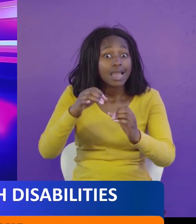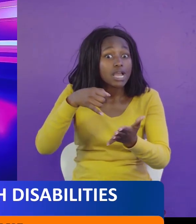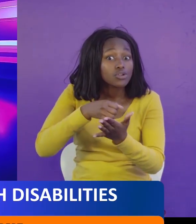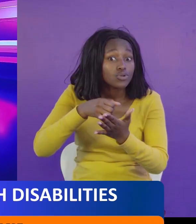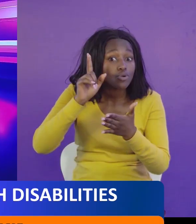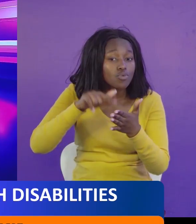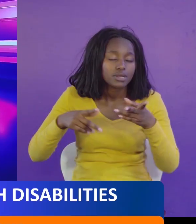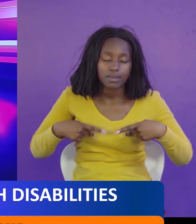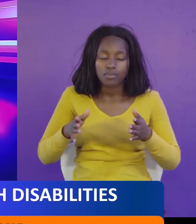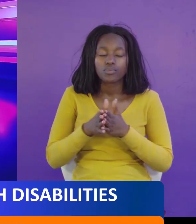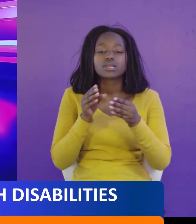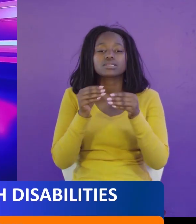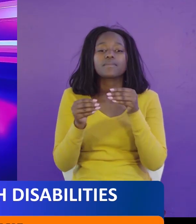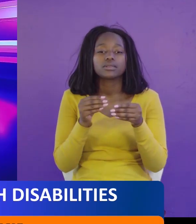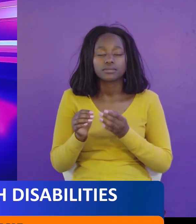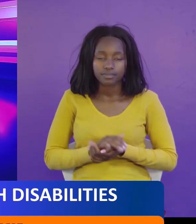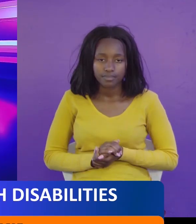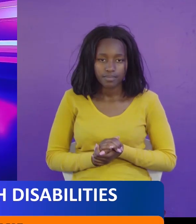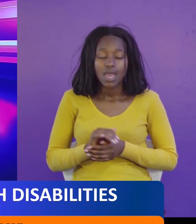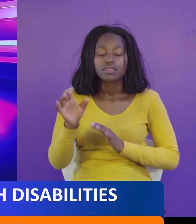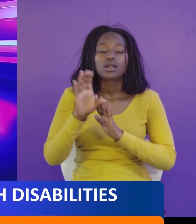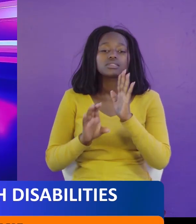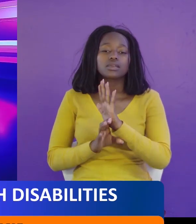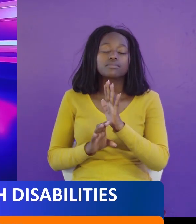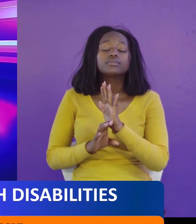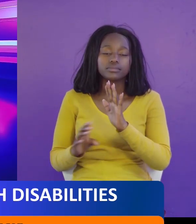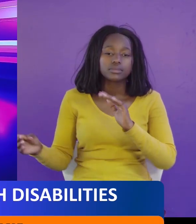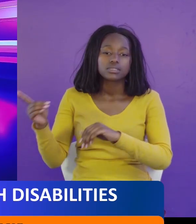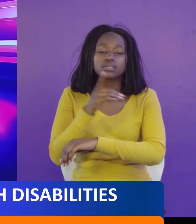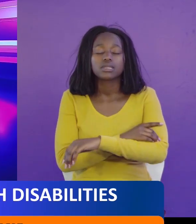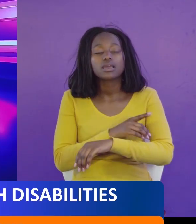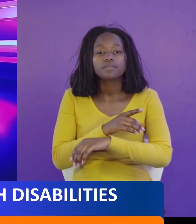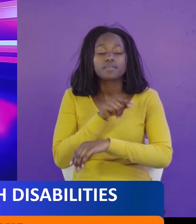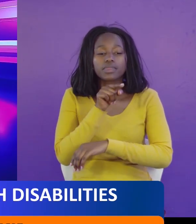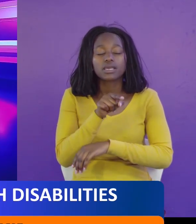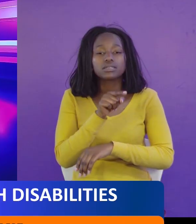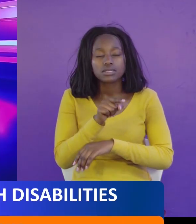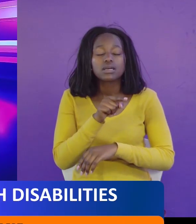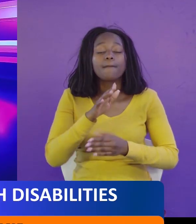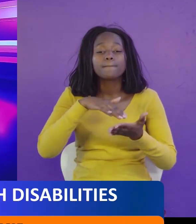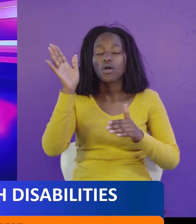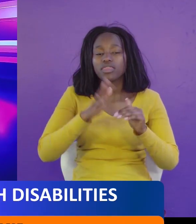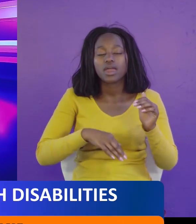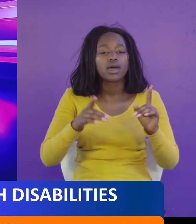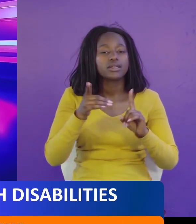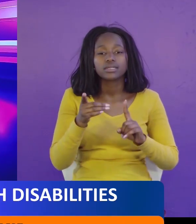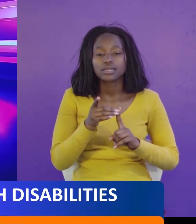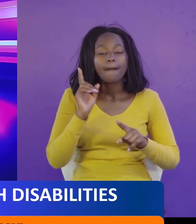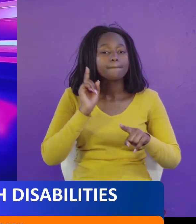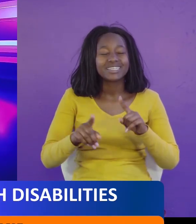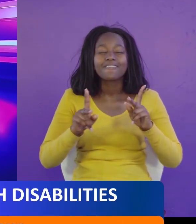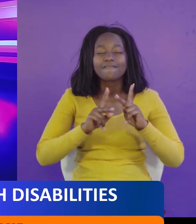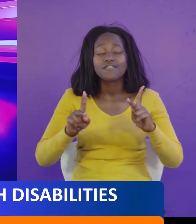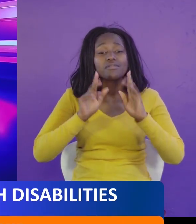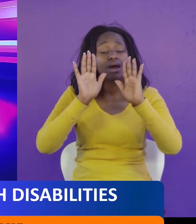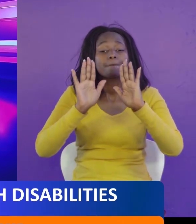disabilities. Katiba Day, therefore, becomes more than a date. It is a civic mirror